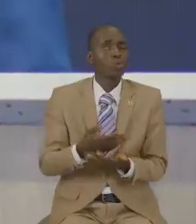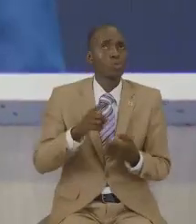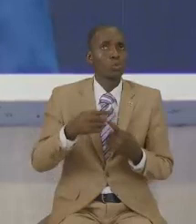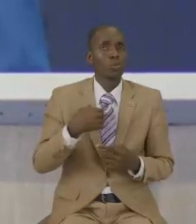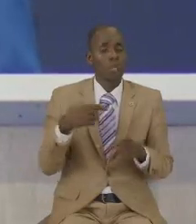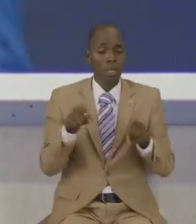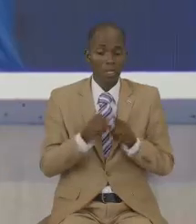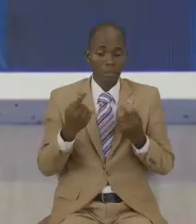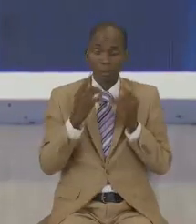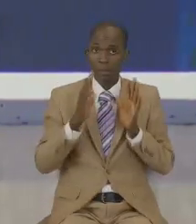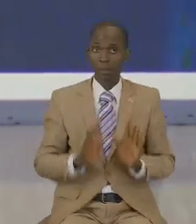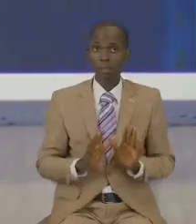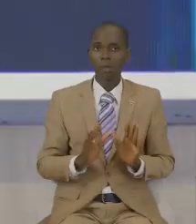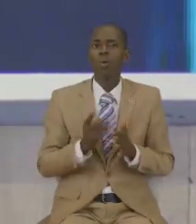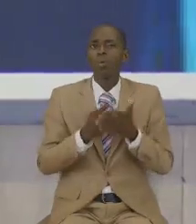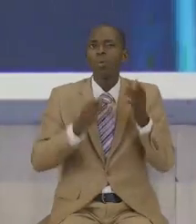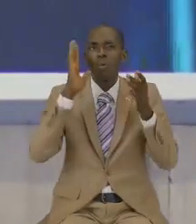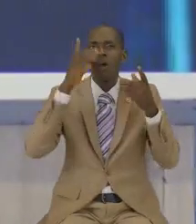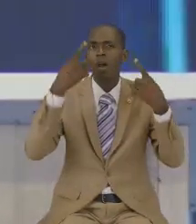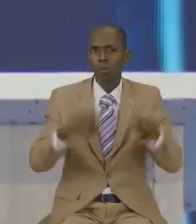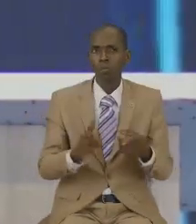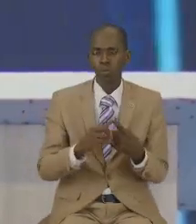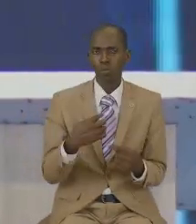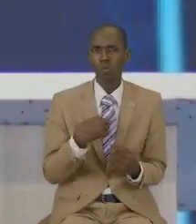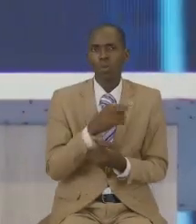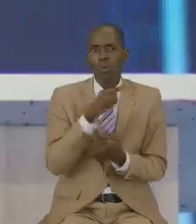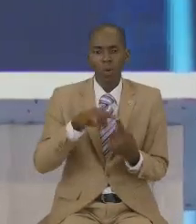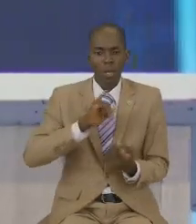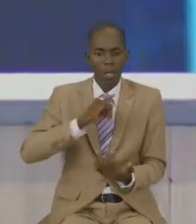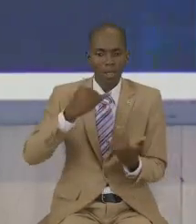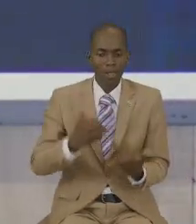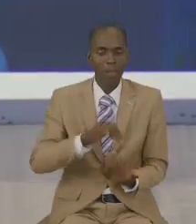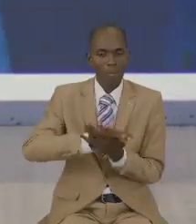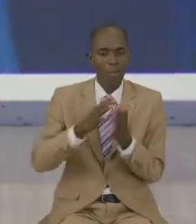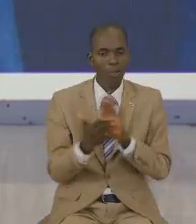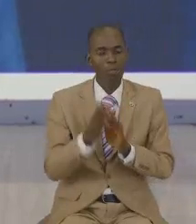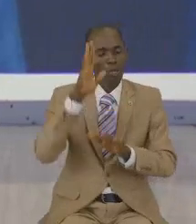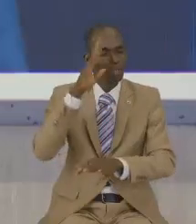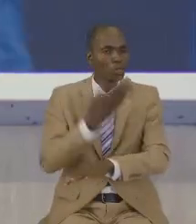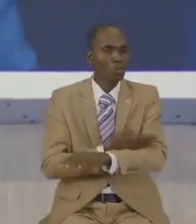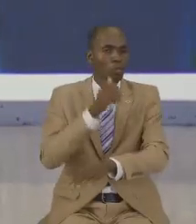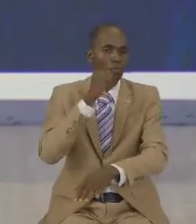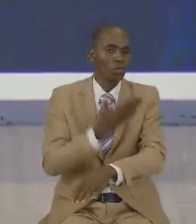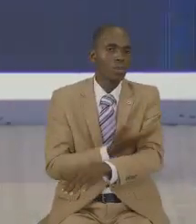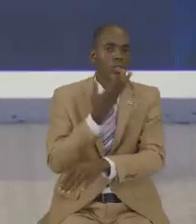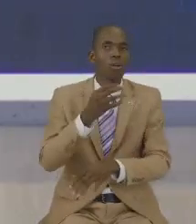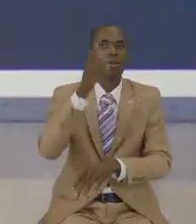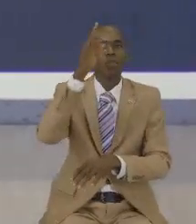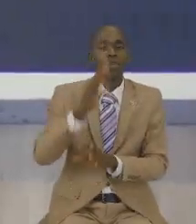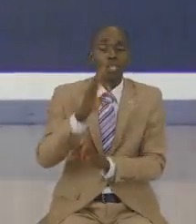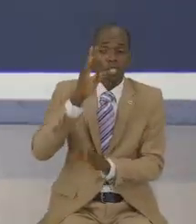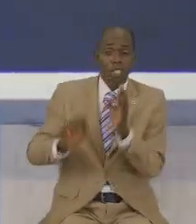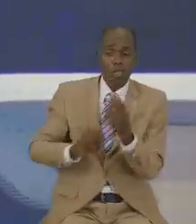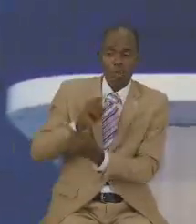sinner, what will happen if I become a son, a daughter of God? If when I was